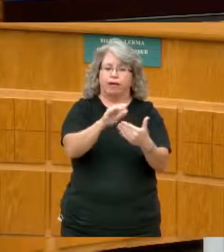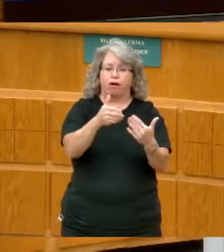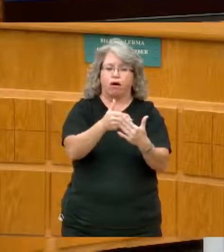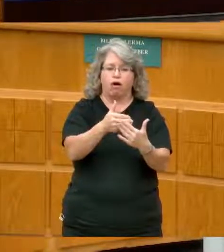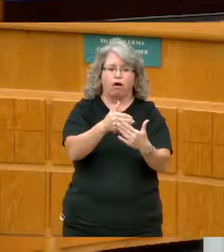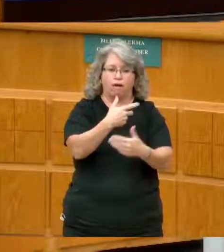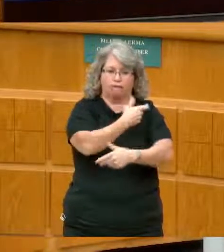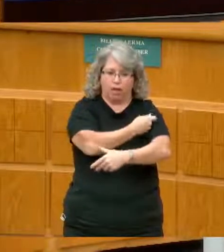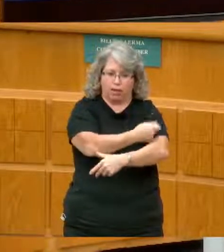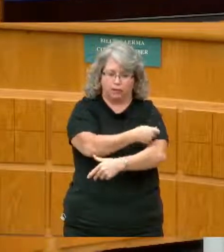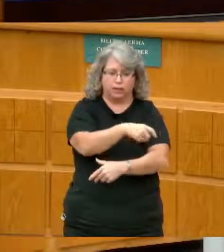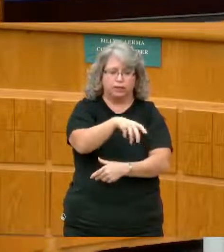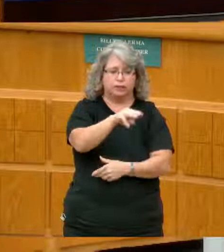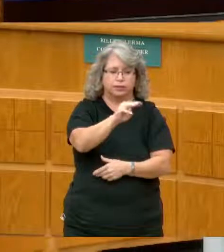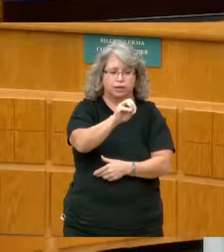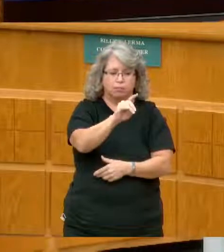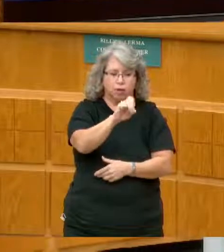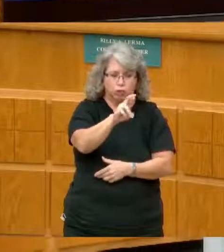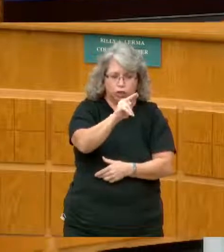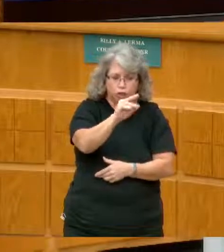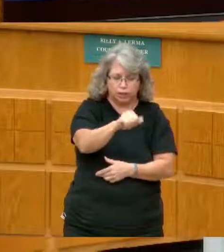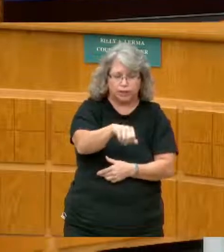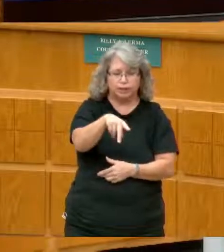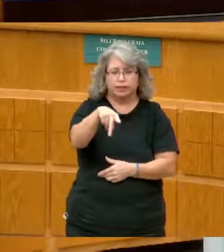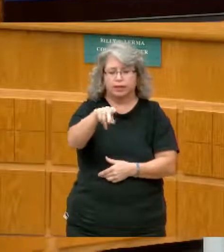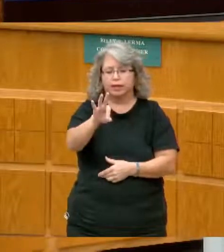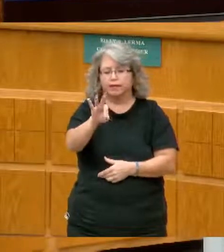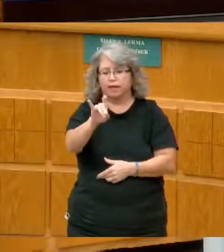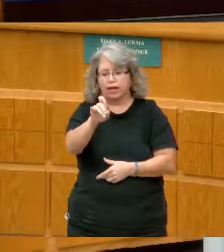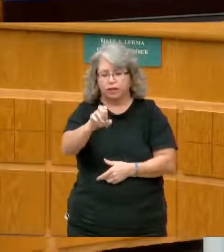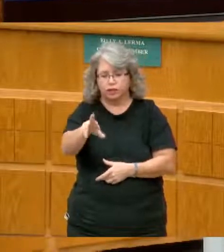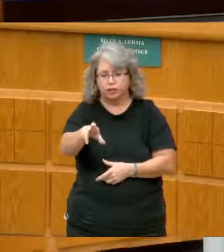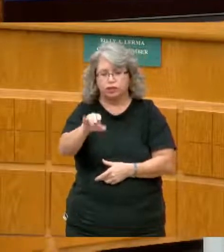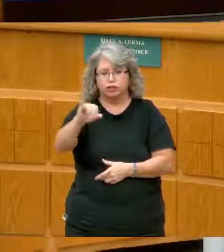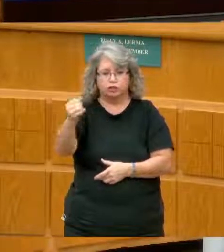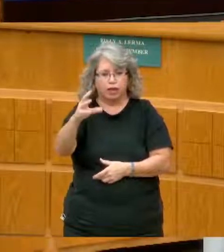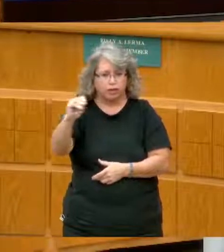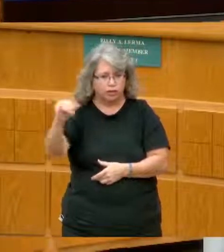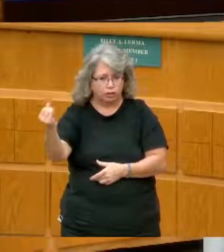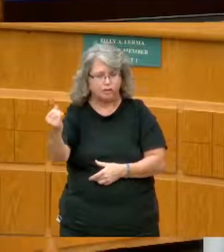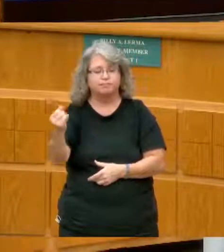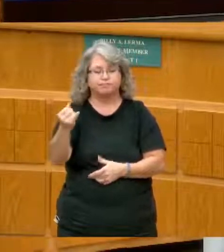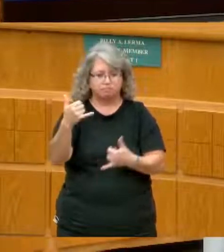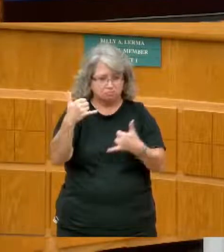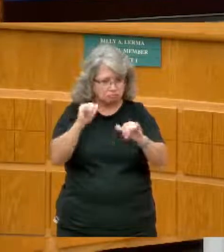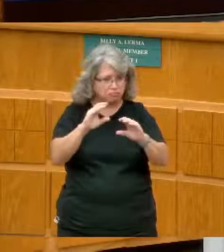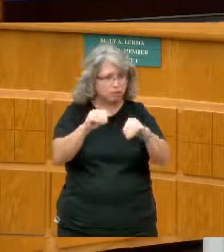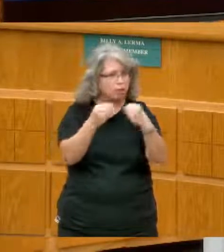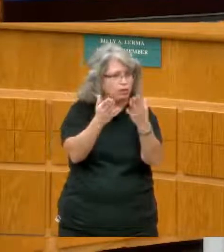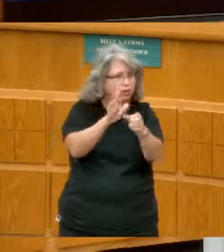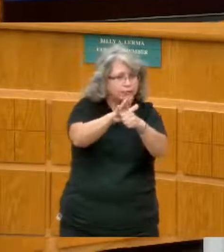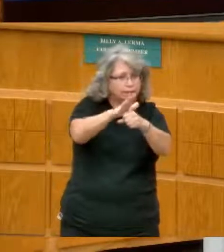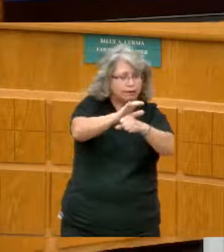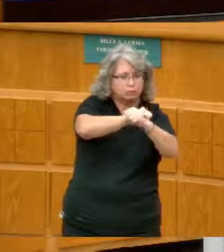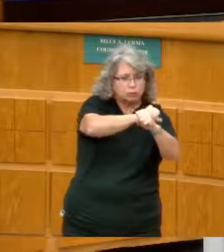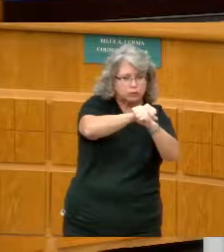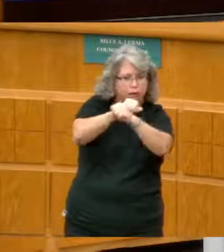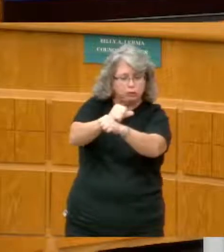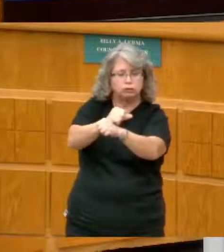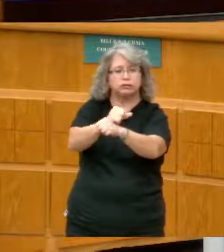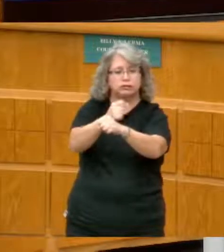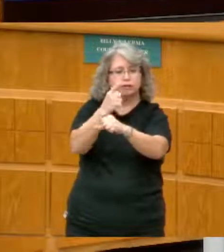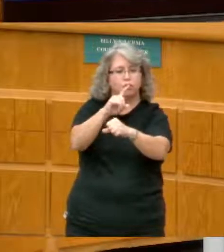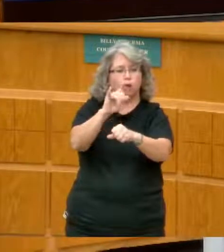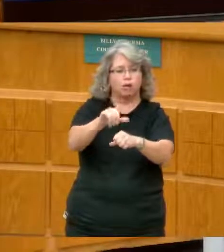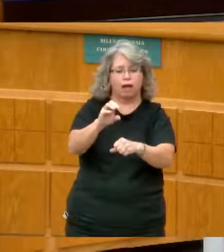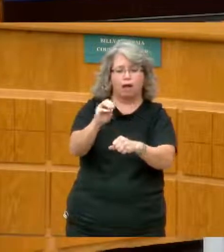Johnson & Johnson, still provide protection against infection by the Omicron variant, especially for those that